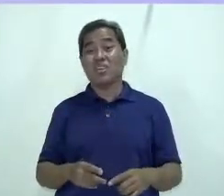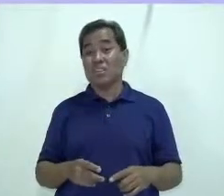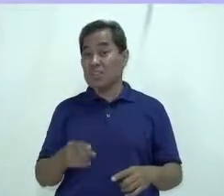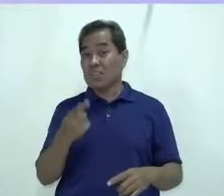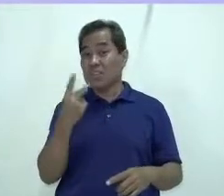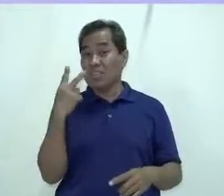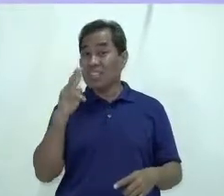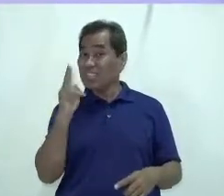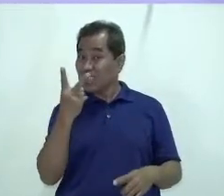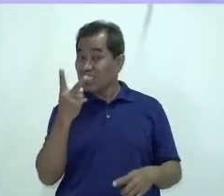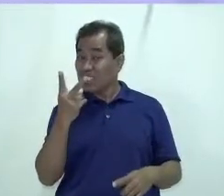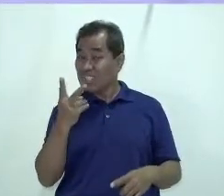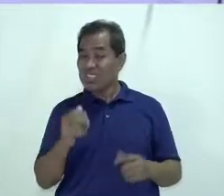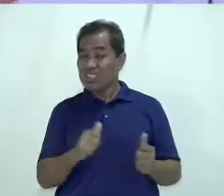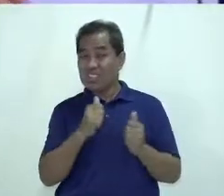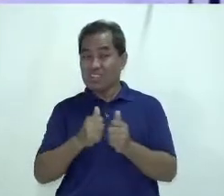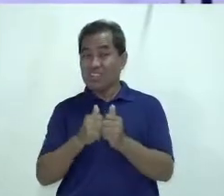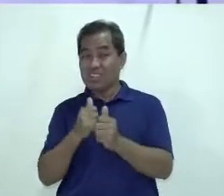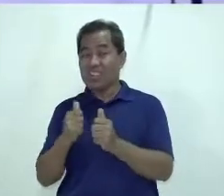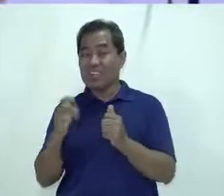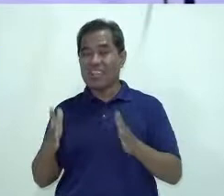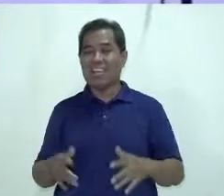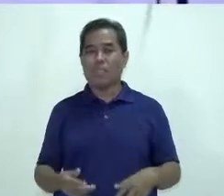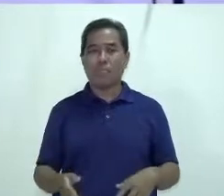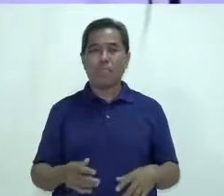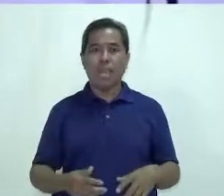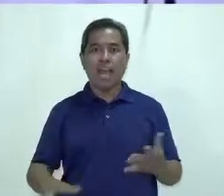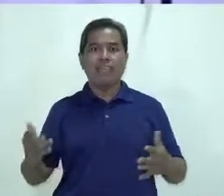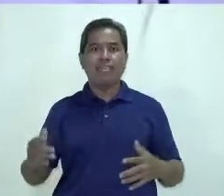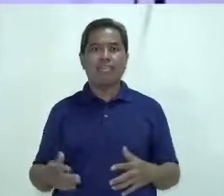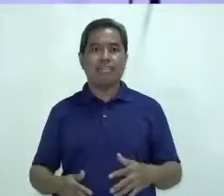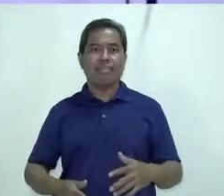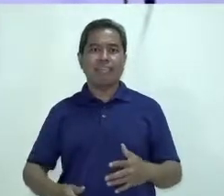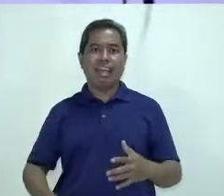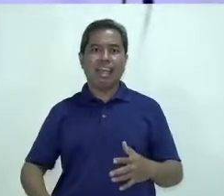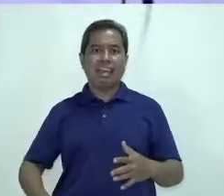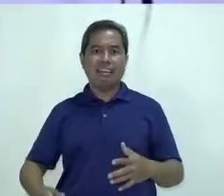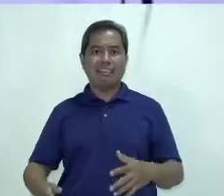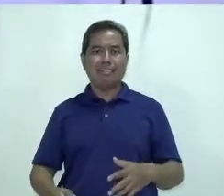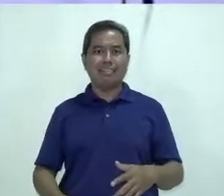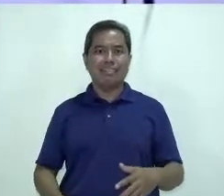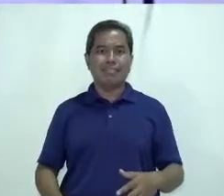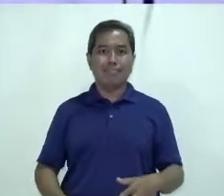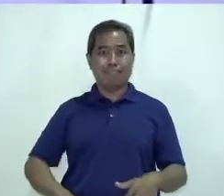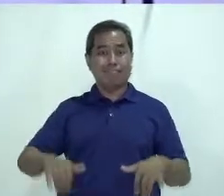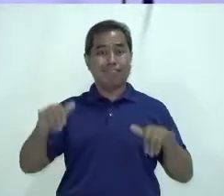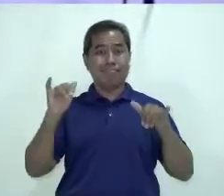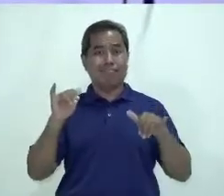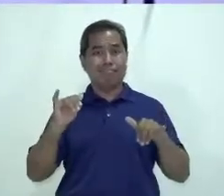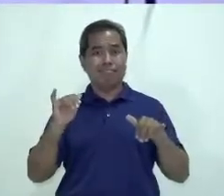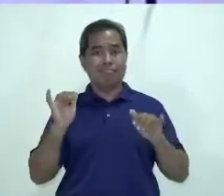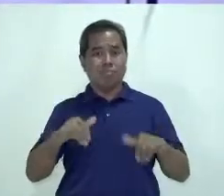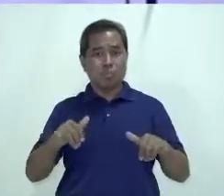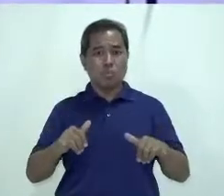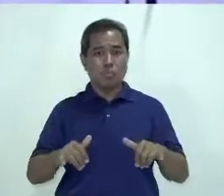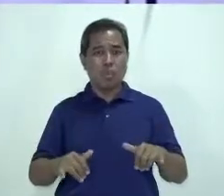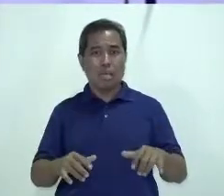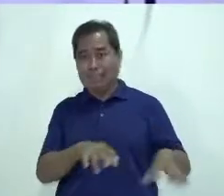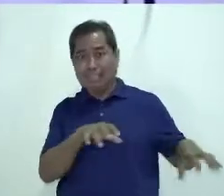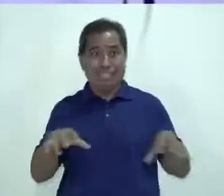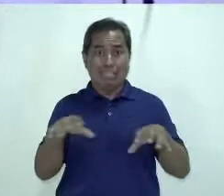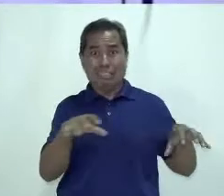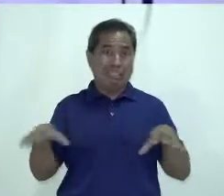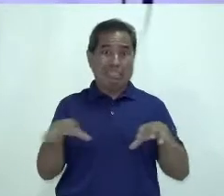know. Verse 26 says, suddenly there was such a violent earthquake that the foundations of the prison were